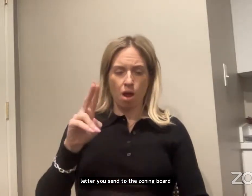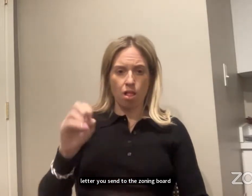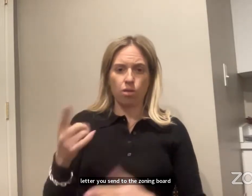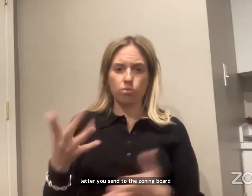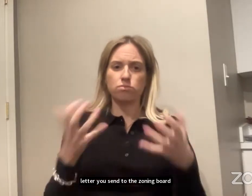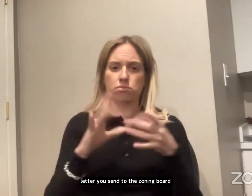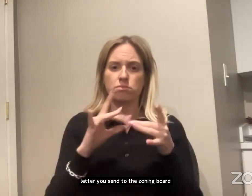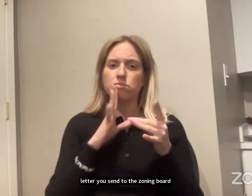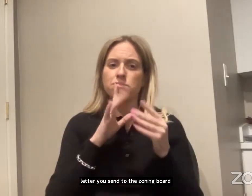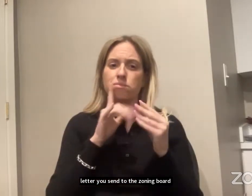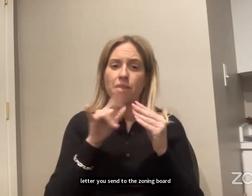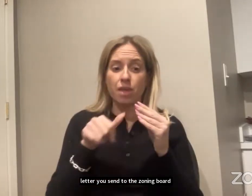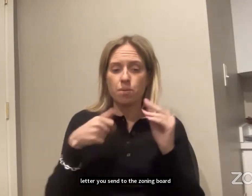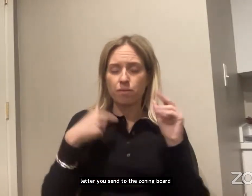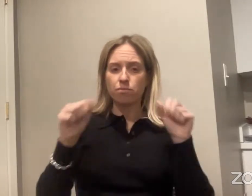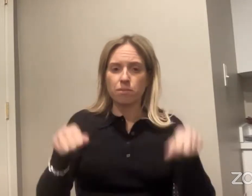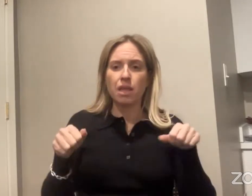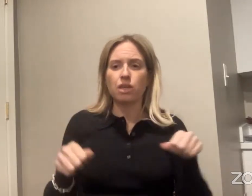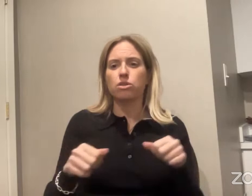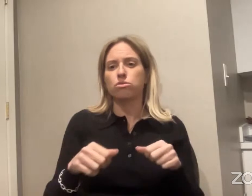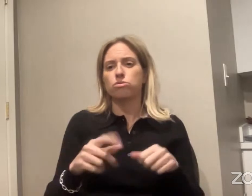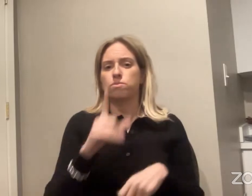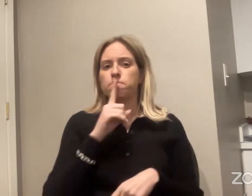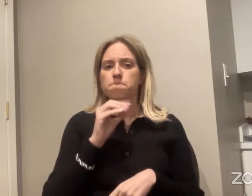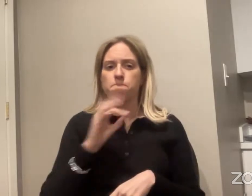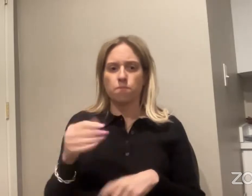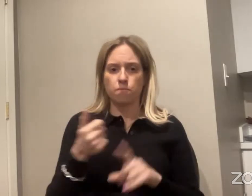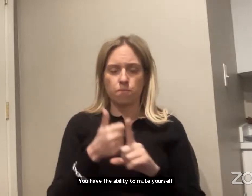have the ability to mute yourself.